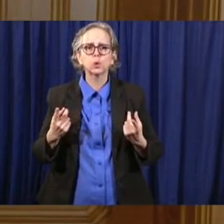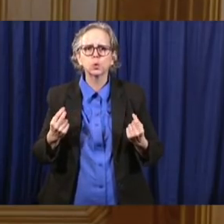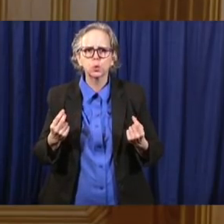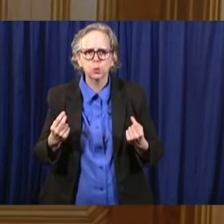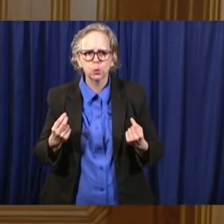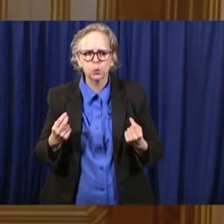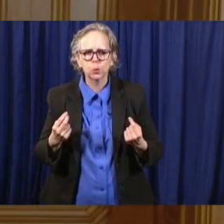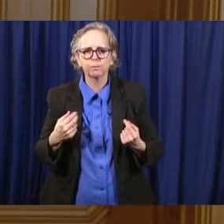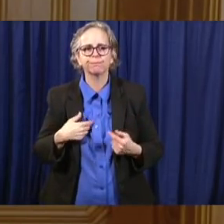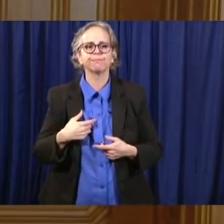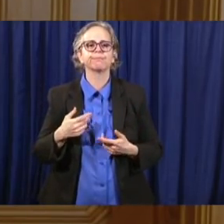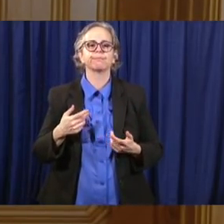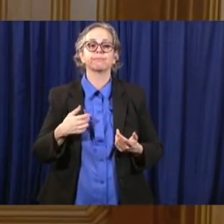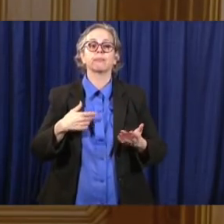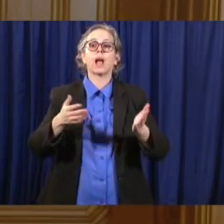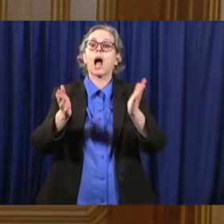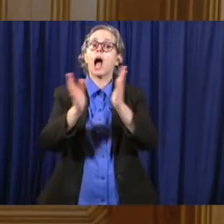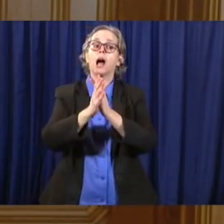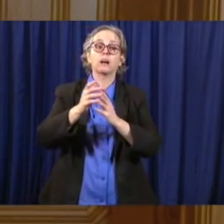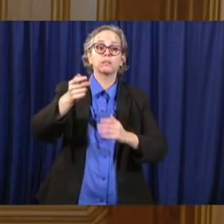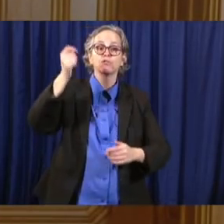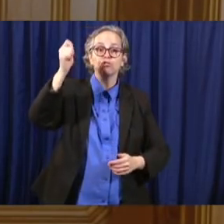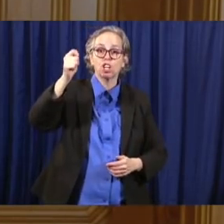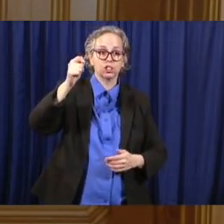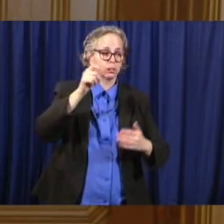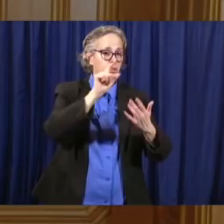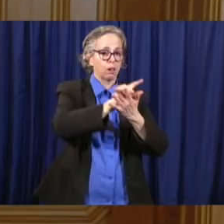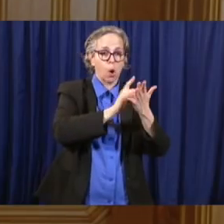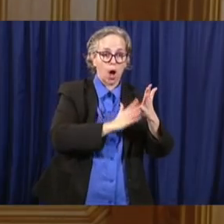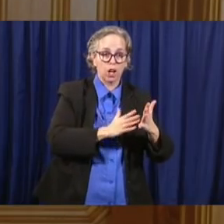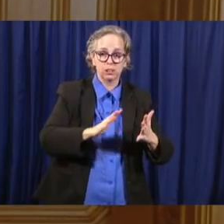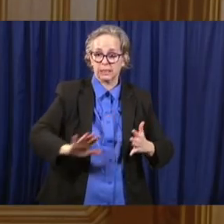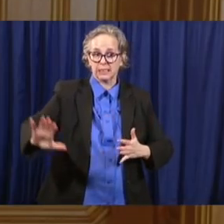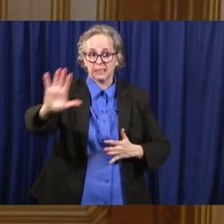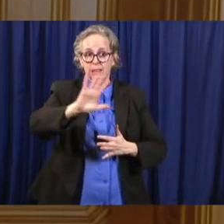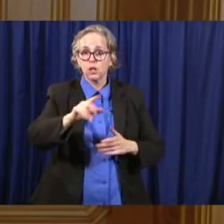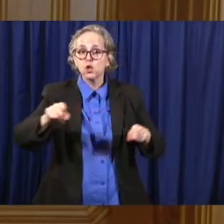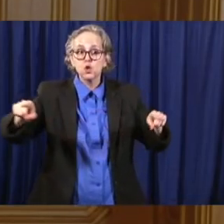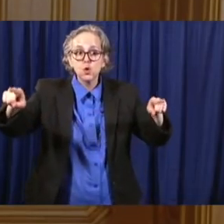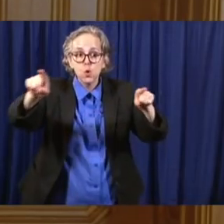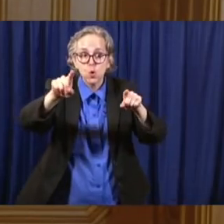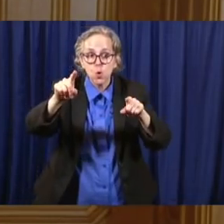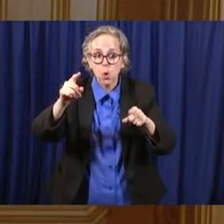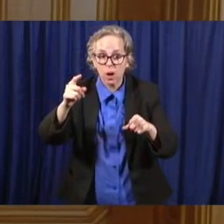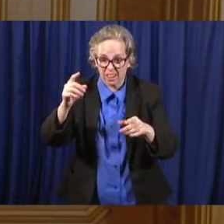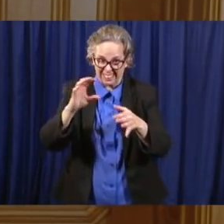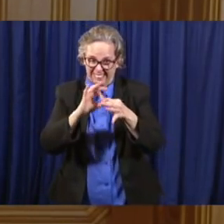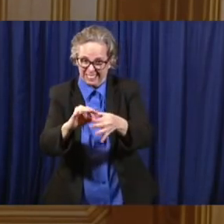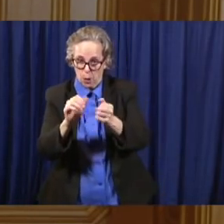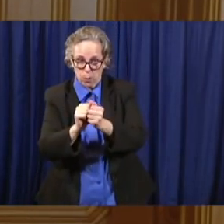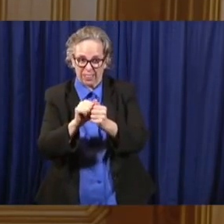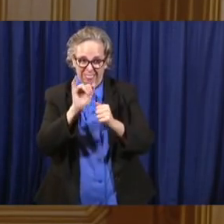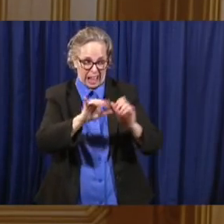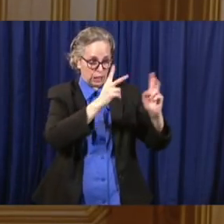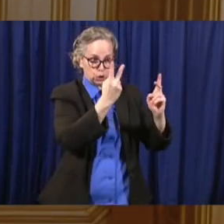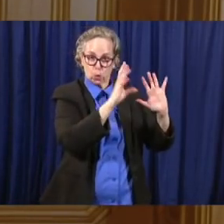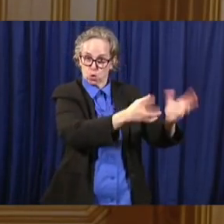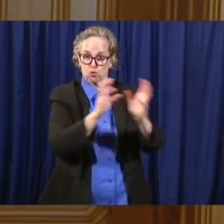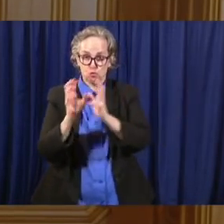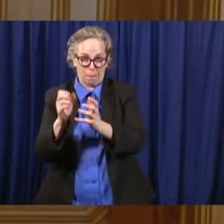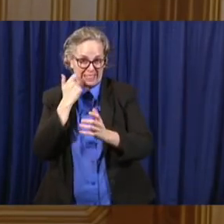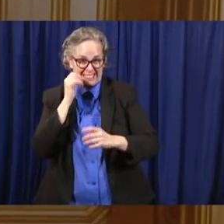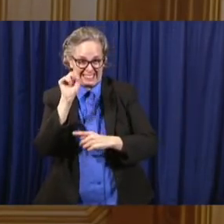and prosecutors across Ohio who are associated with these individuals to waive the